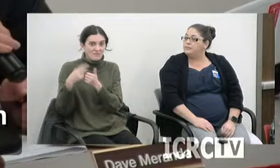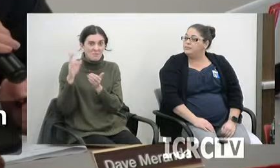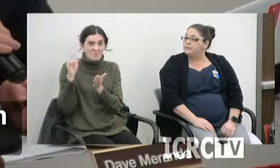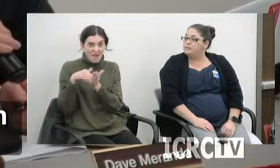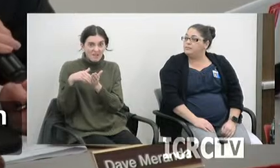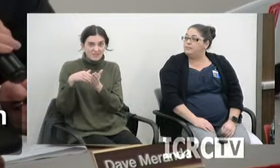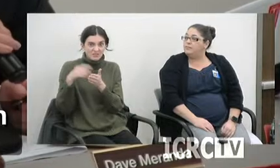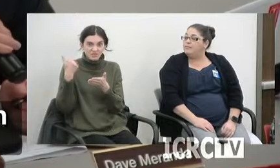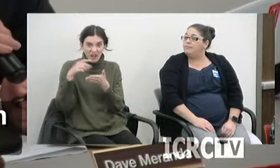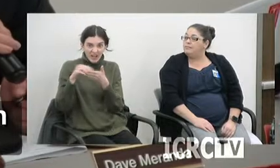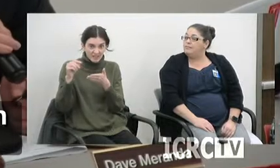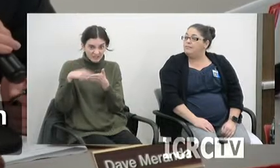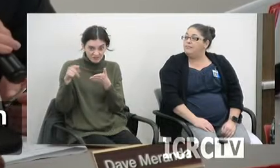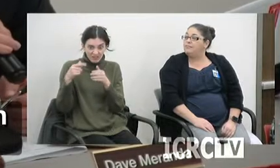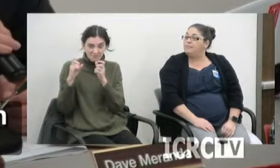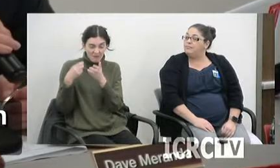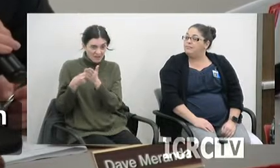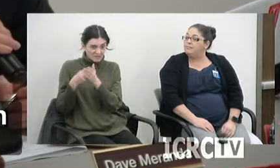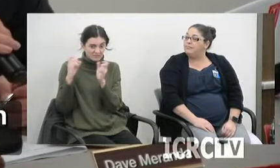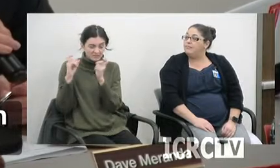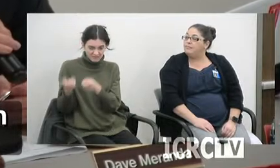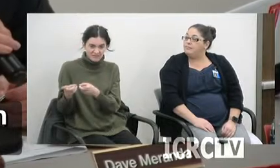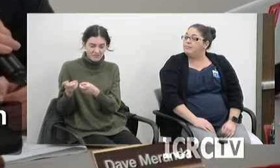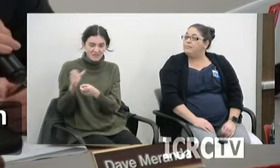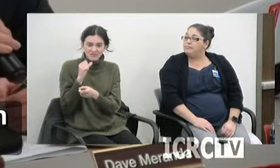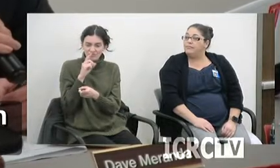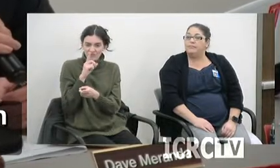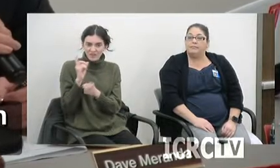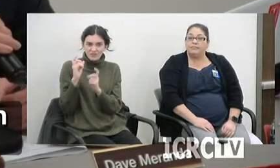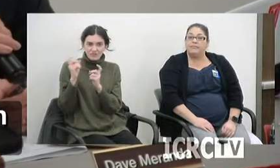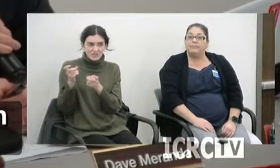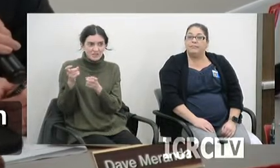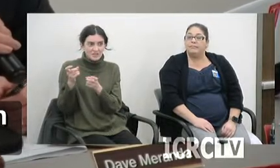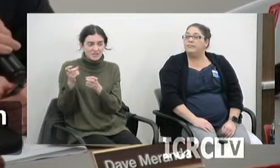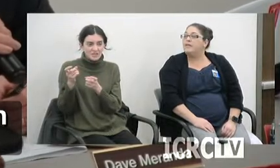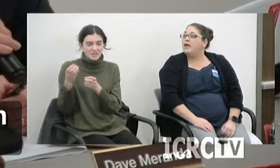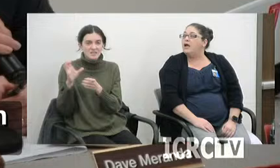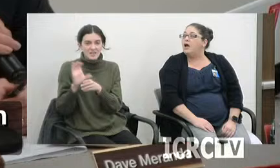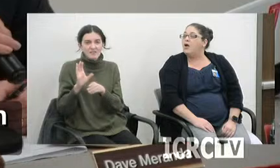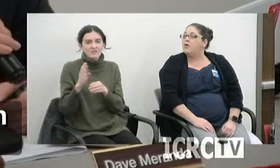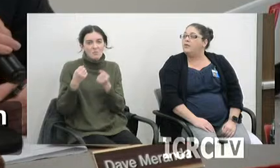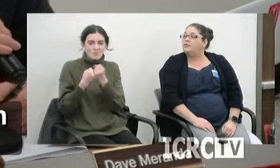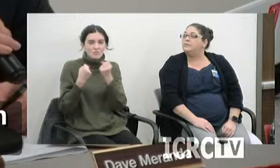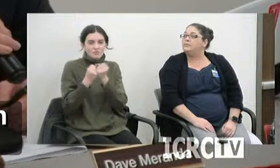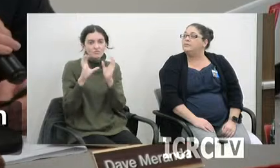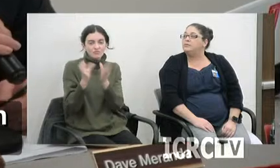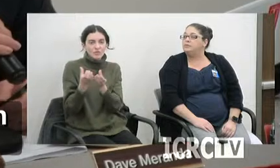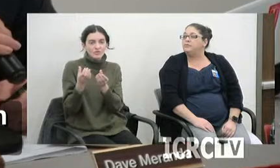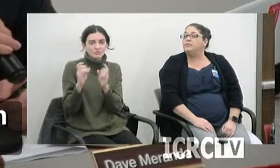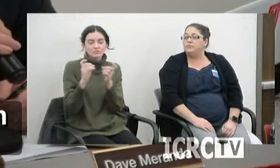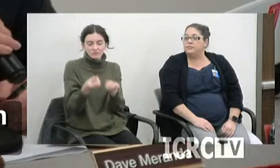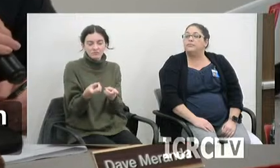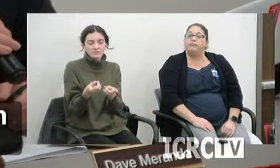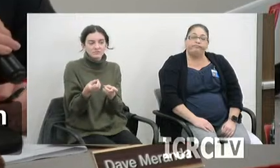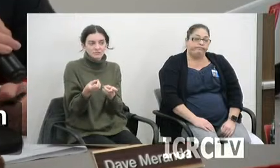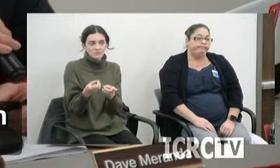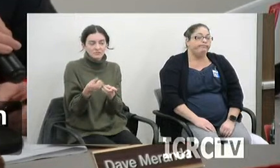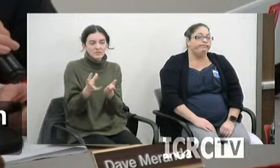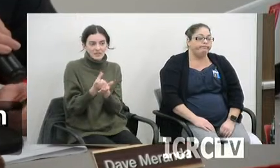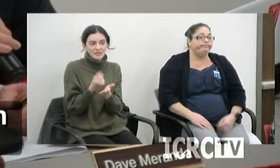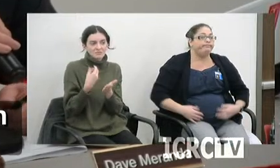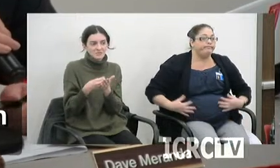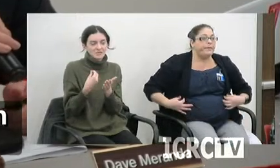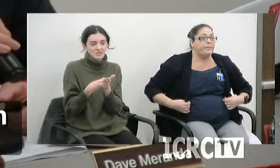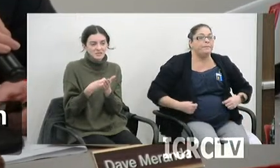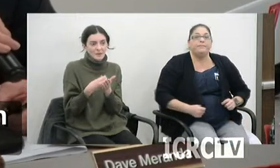how will that be distributed? Do we know? I believe it goes to the boosters. Goes Yeah, it into goes the directly to boosters? the boosters, yeah.